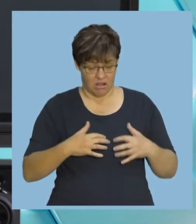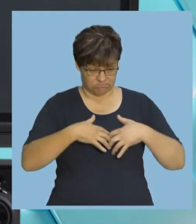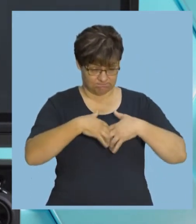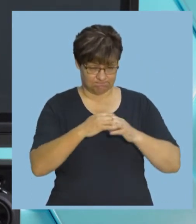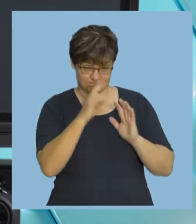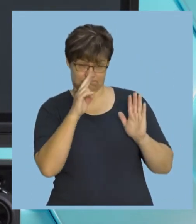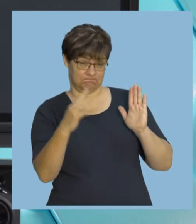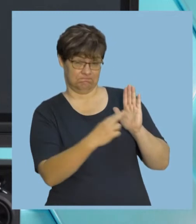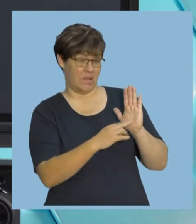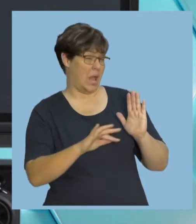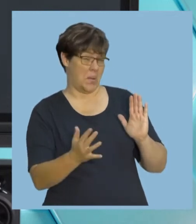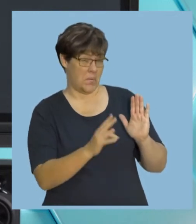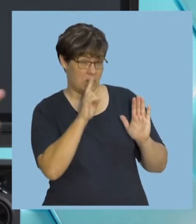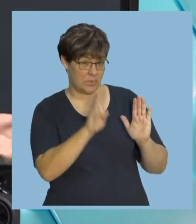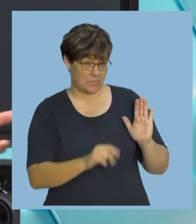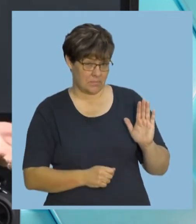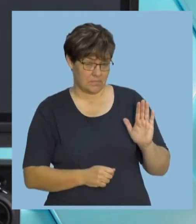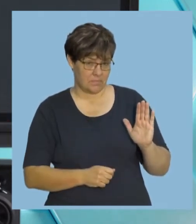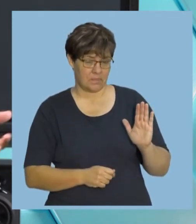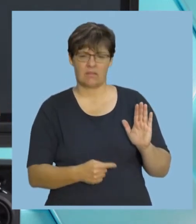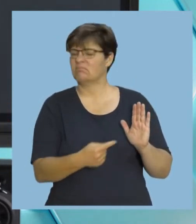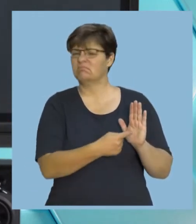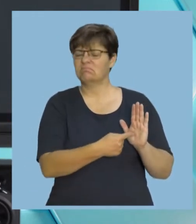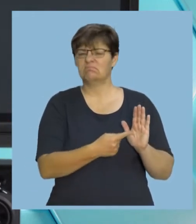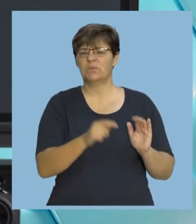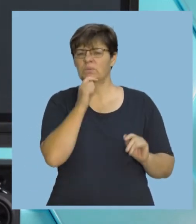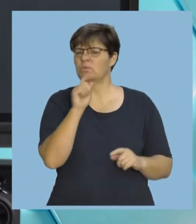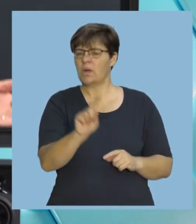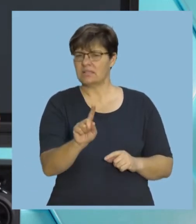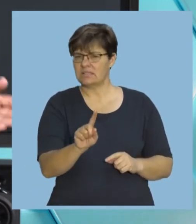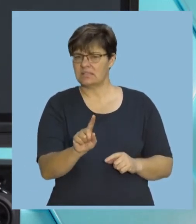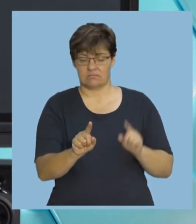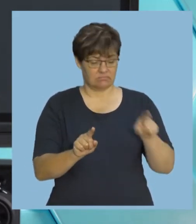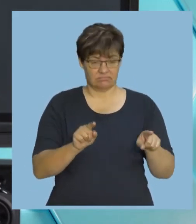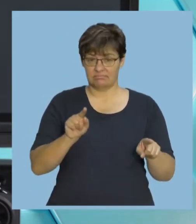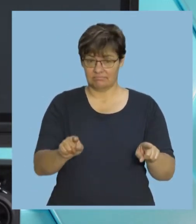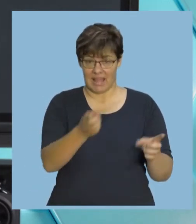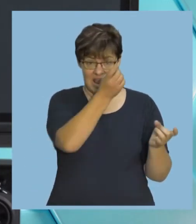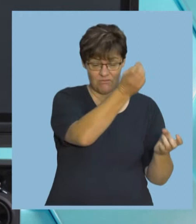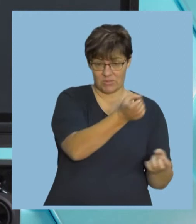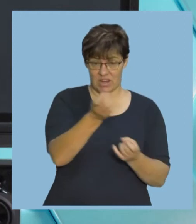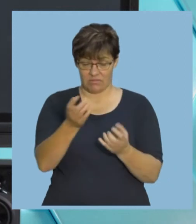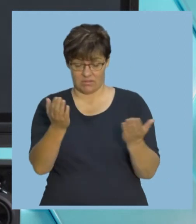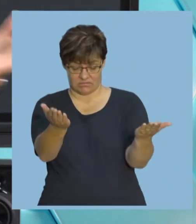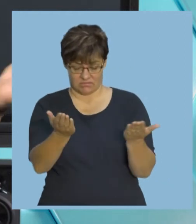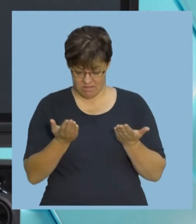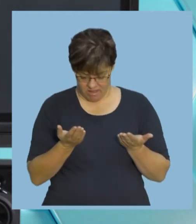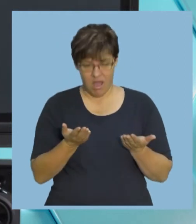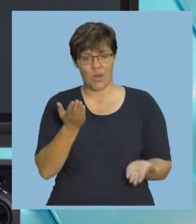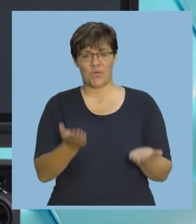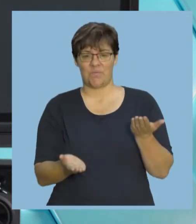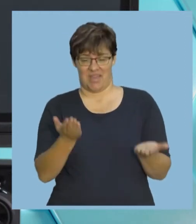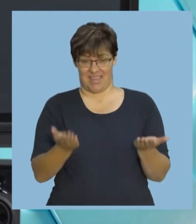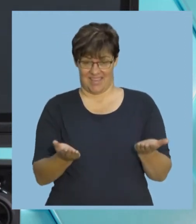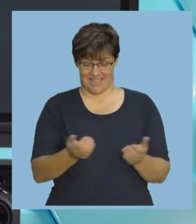what it looks like. And what we said, whisker plots are useful, for comparing 2 different sets of data if you want to see how they're